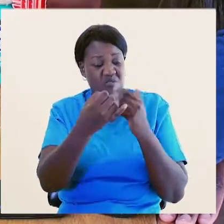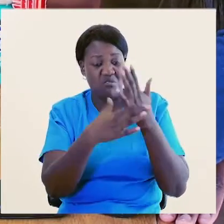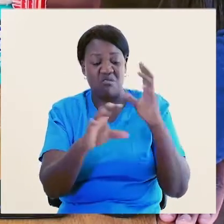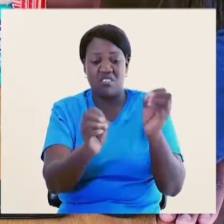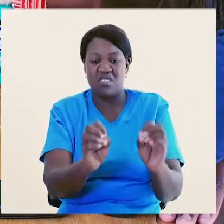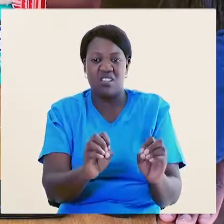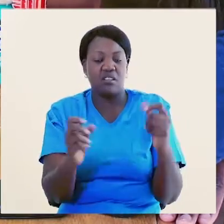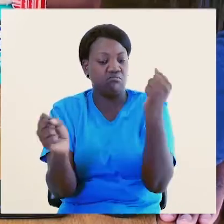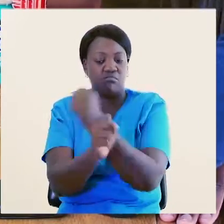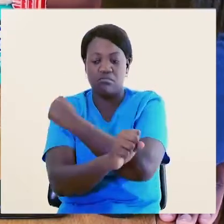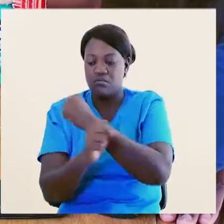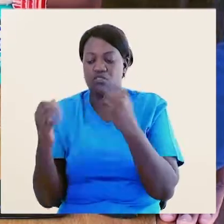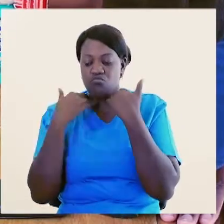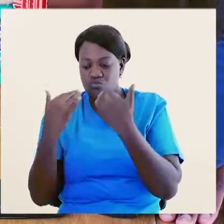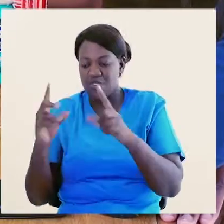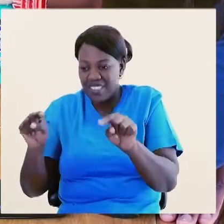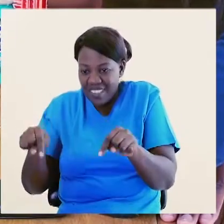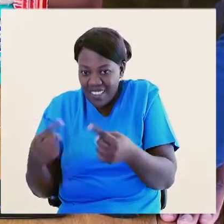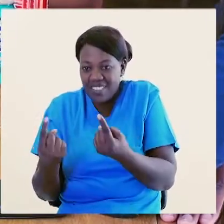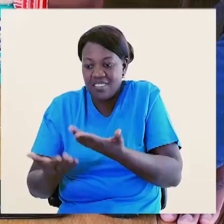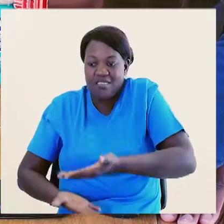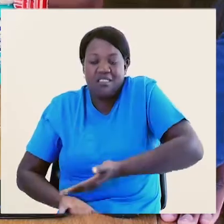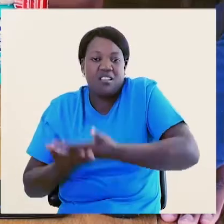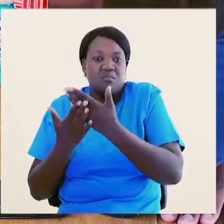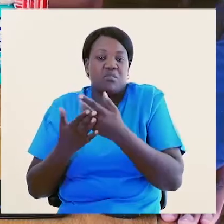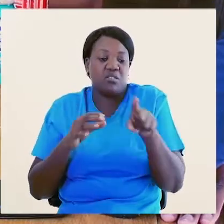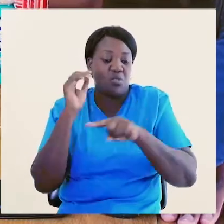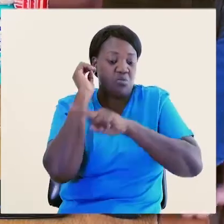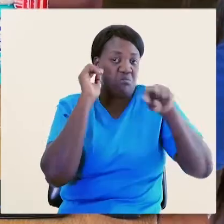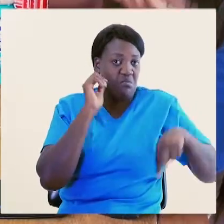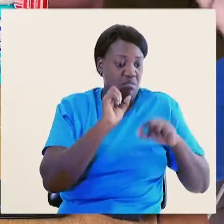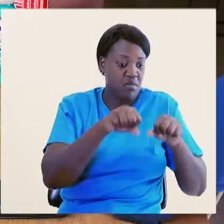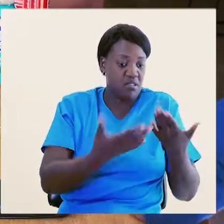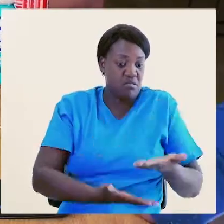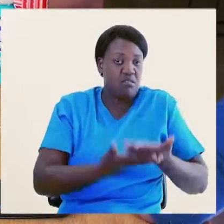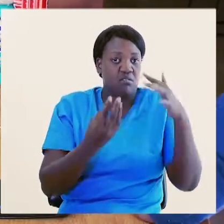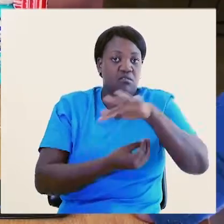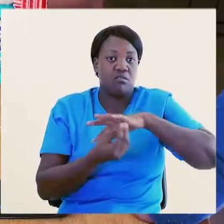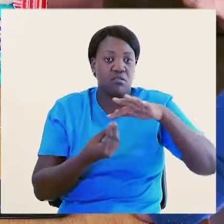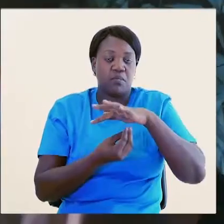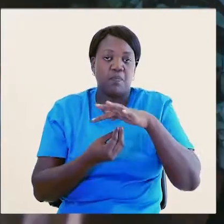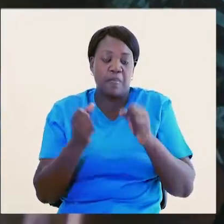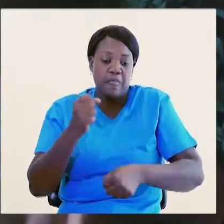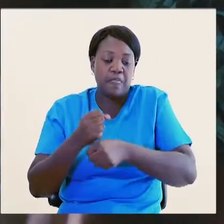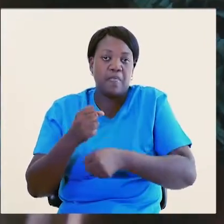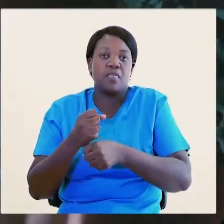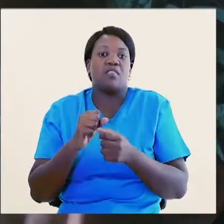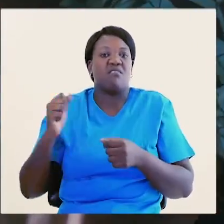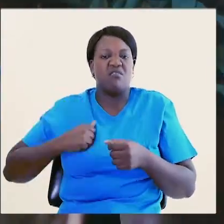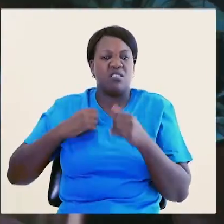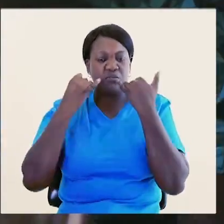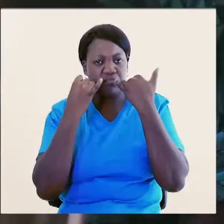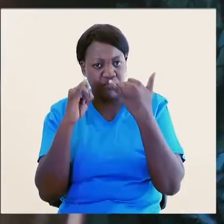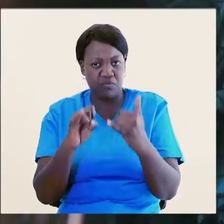cannot meet their basic needs without help from the state or from their families. You know, now that you mention it, my father told me